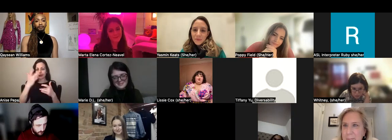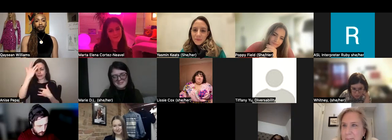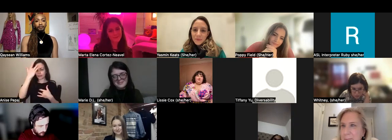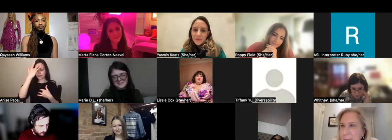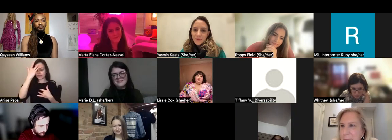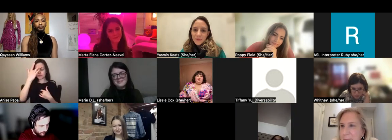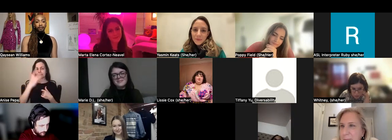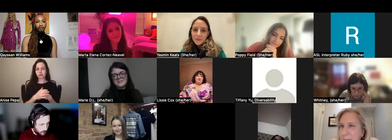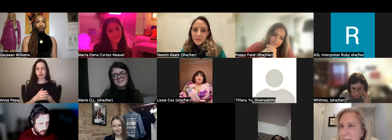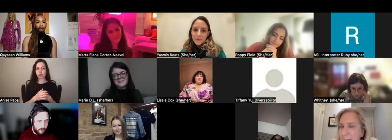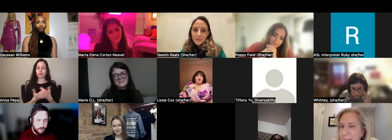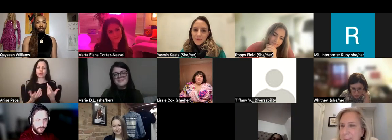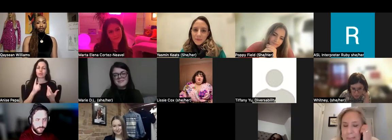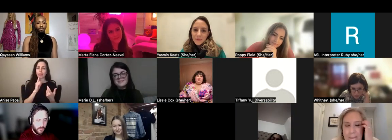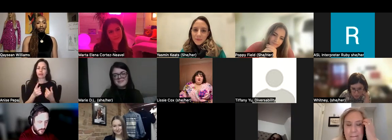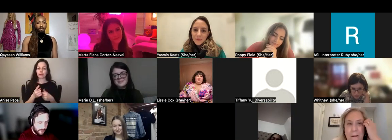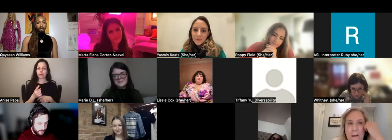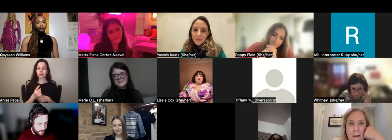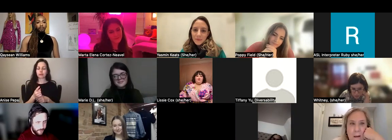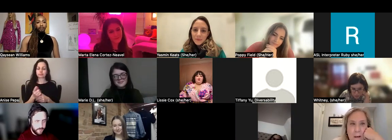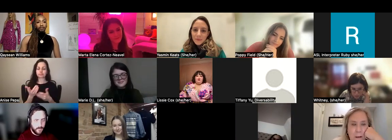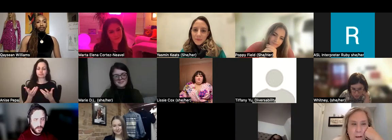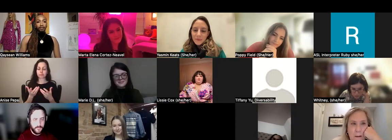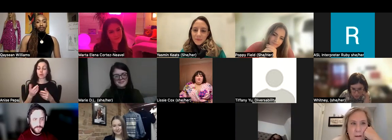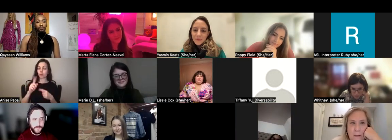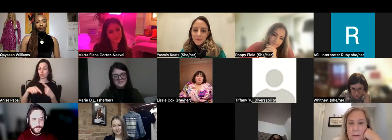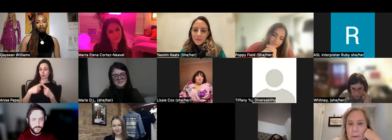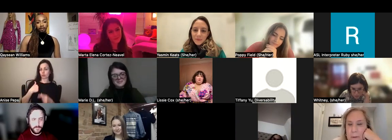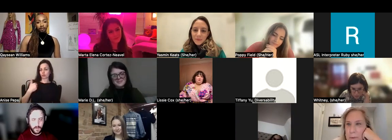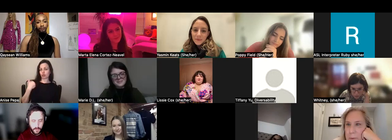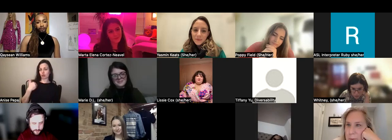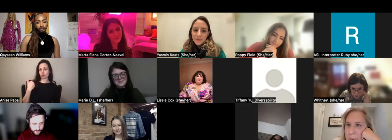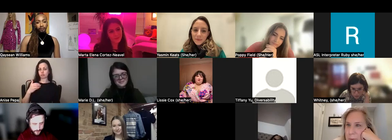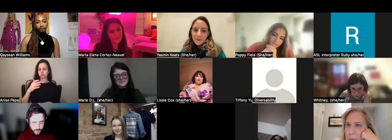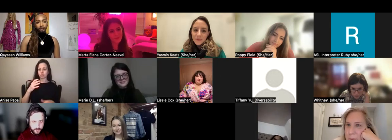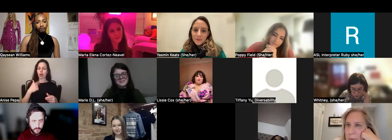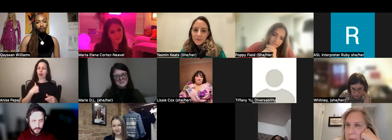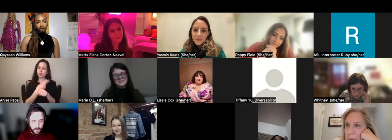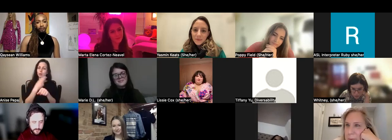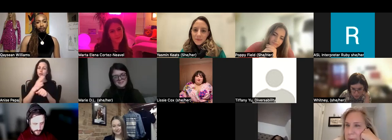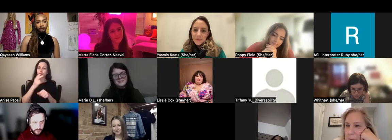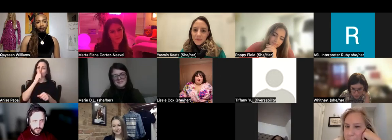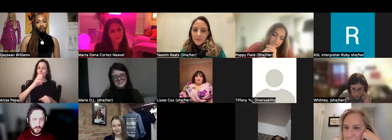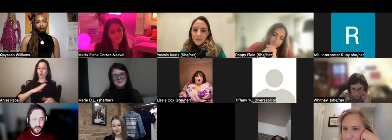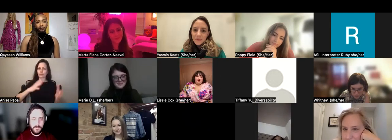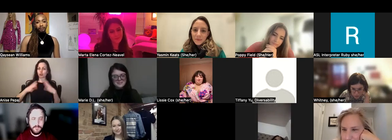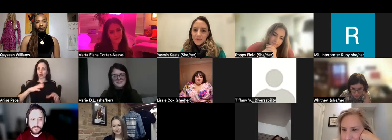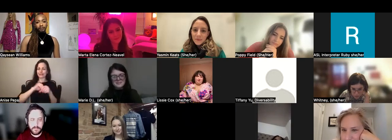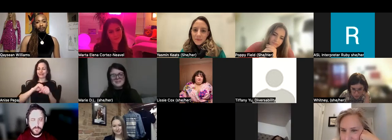It's kind of been like, I mean, when I was a kid, I would wear like women's clothes in like 5th grade because